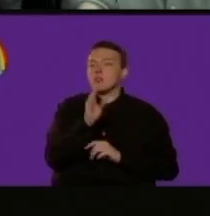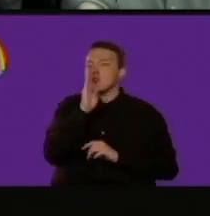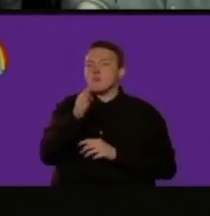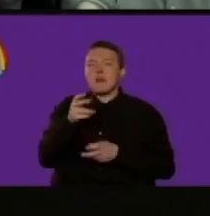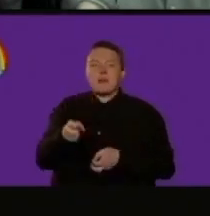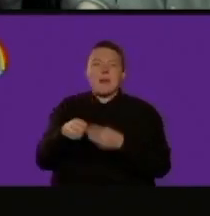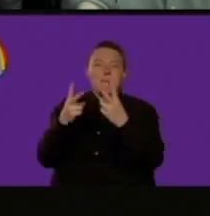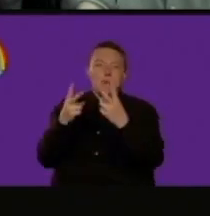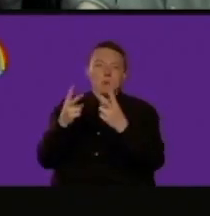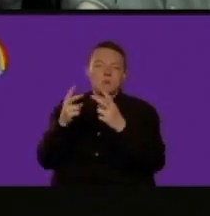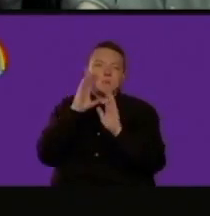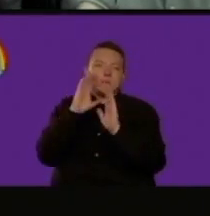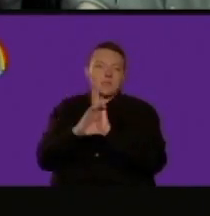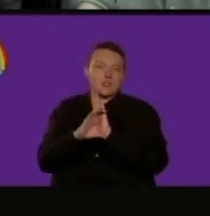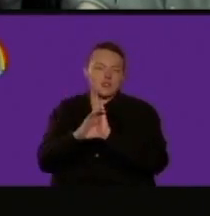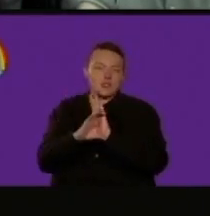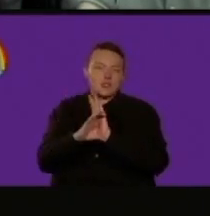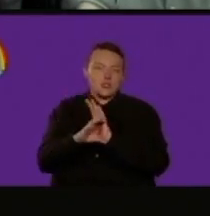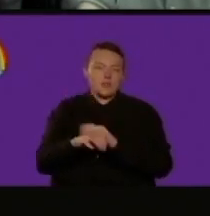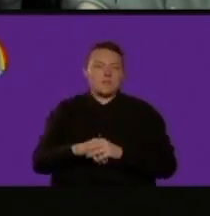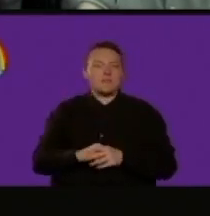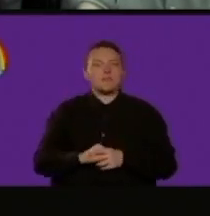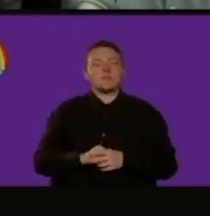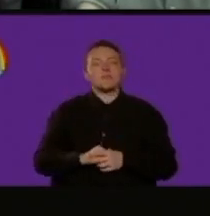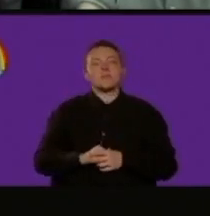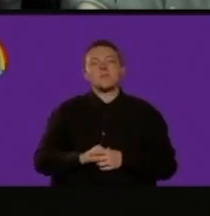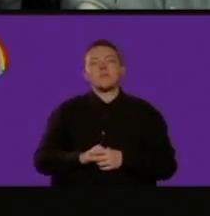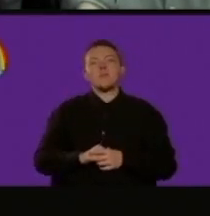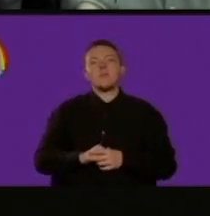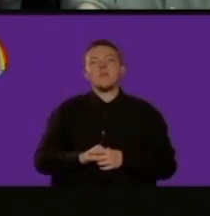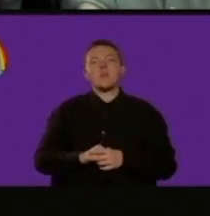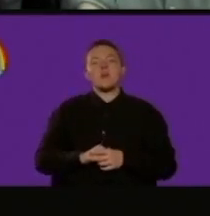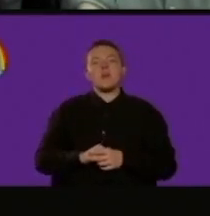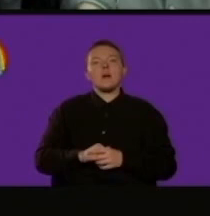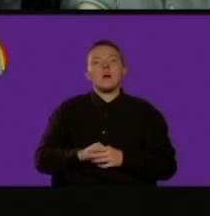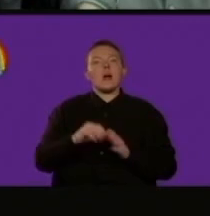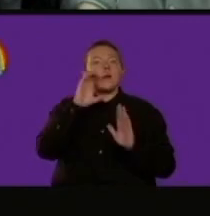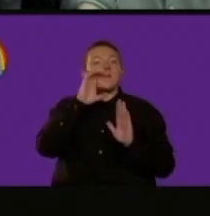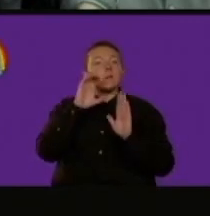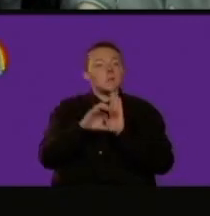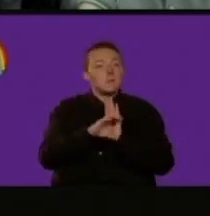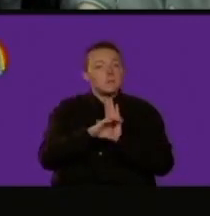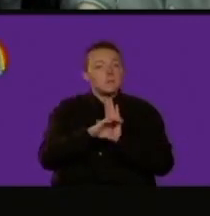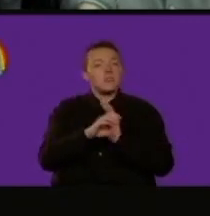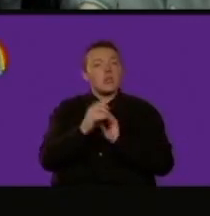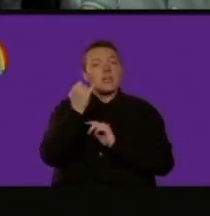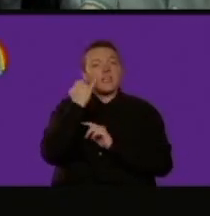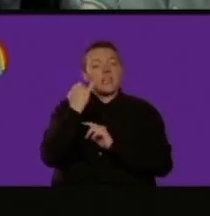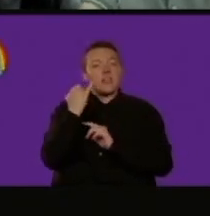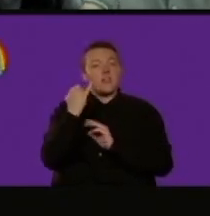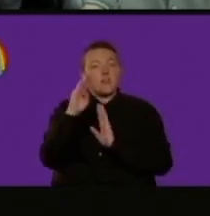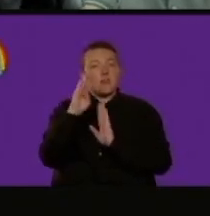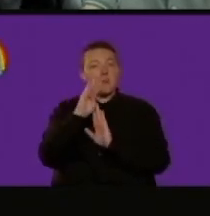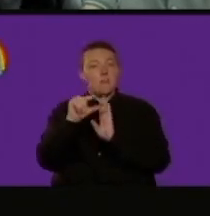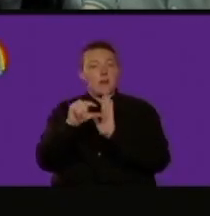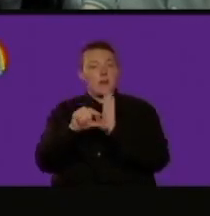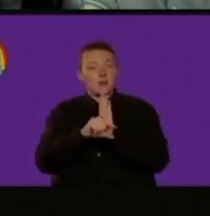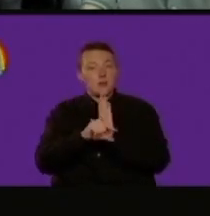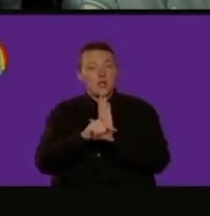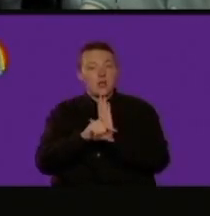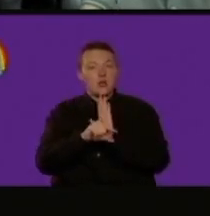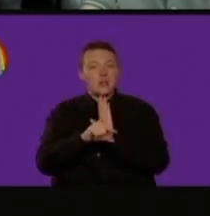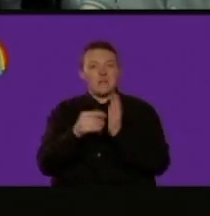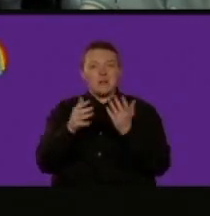of some of these TV programs. And this is a right question. In the classroom where